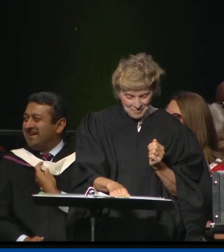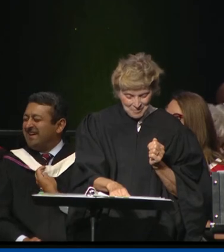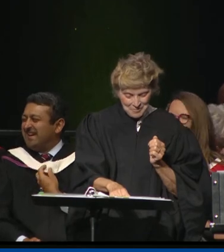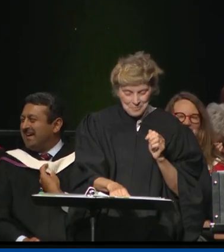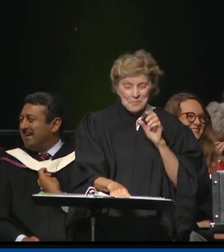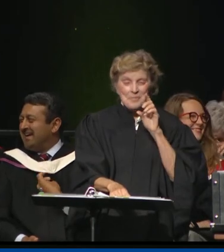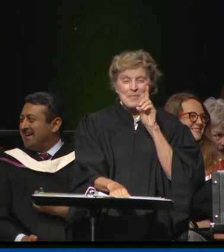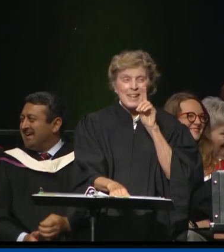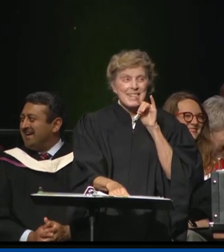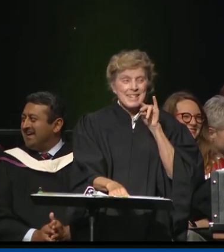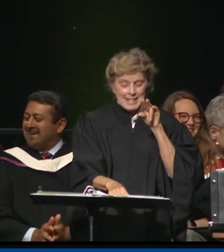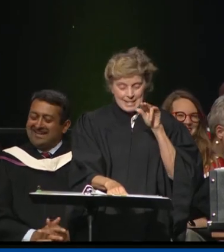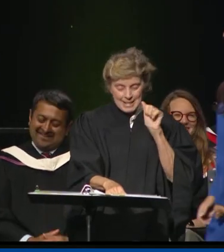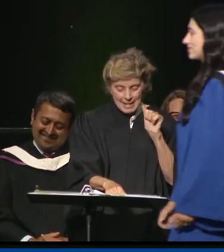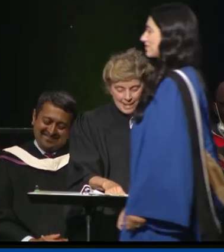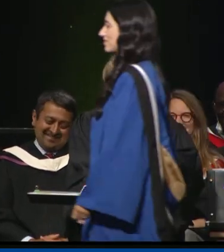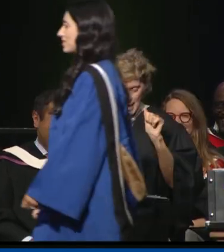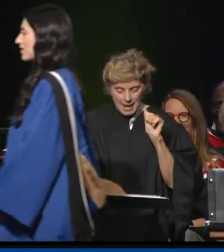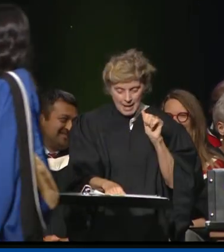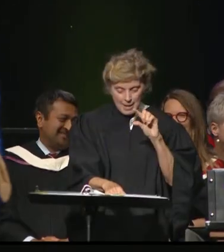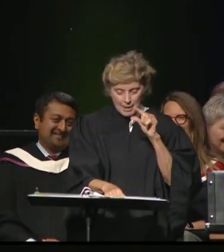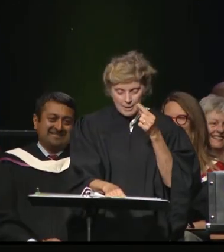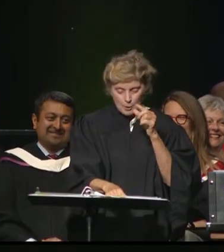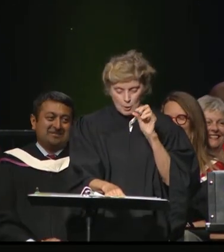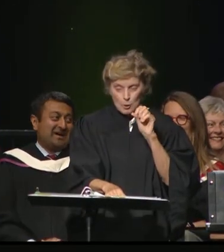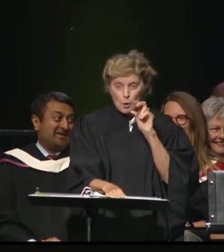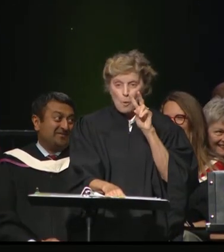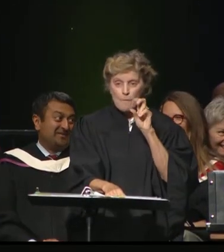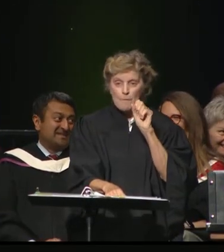Dina Govostis, with distinction.